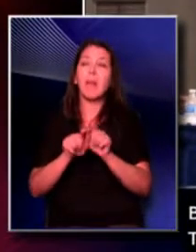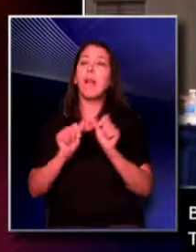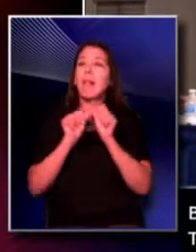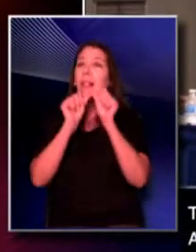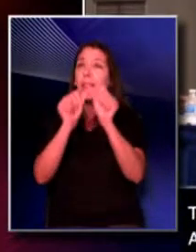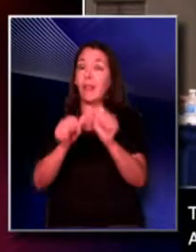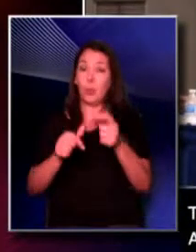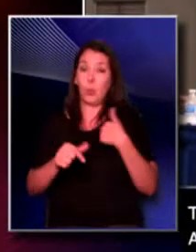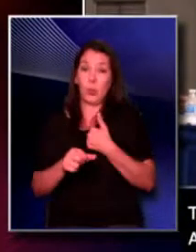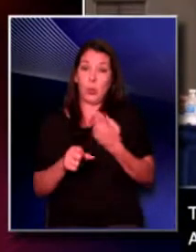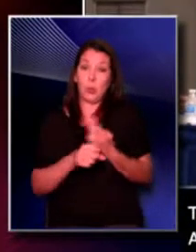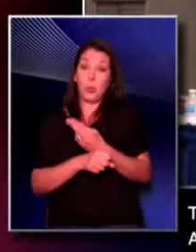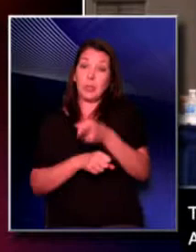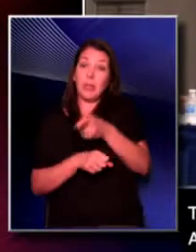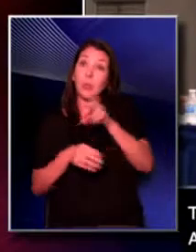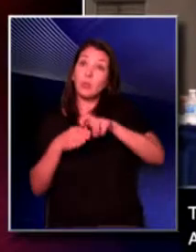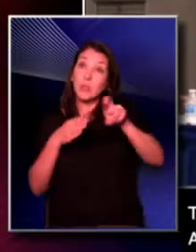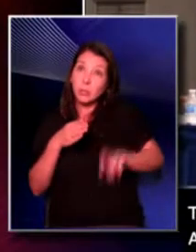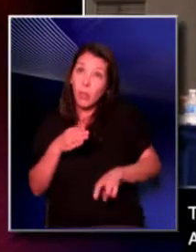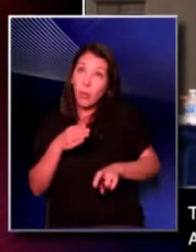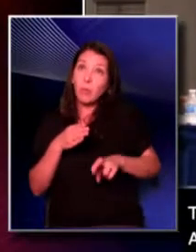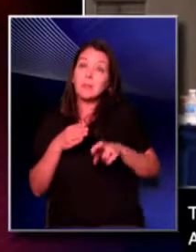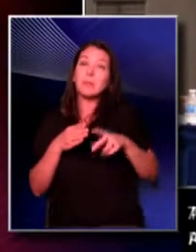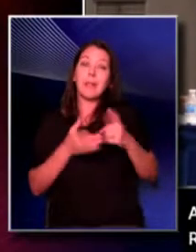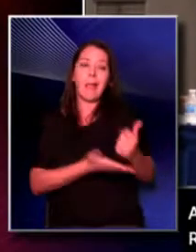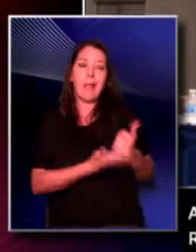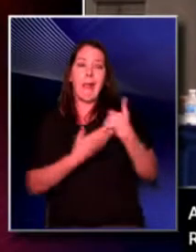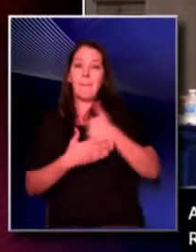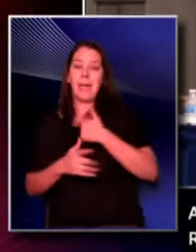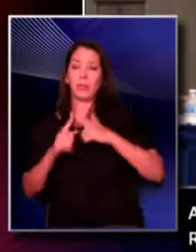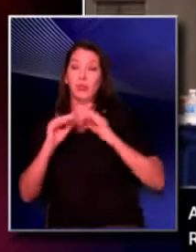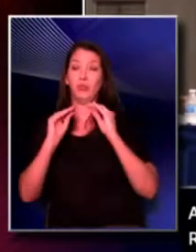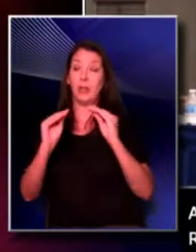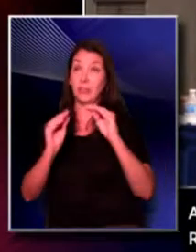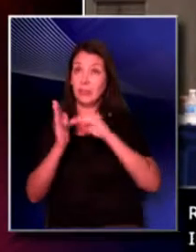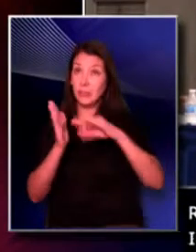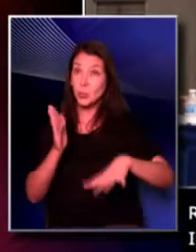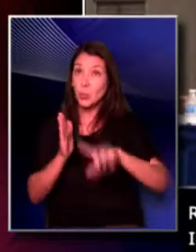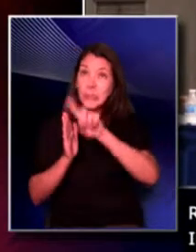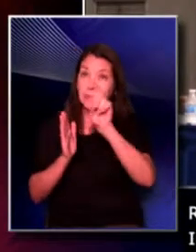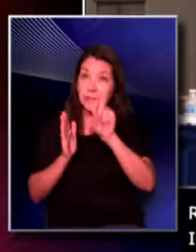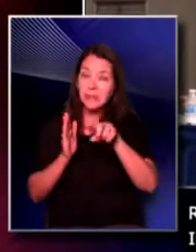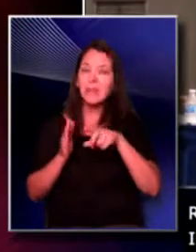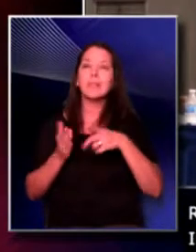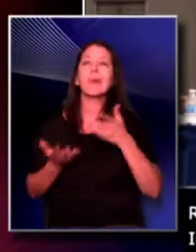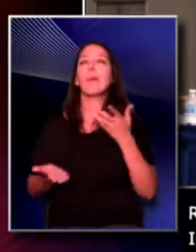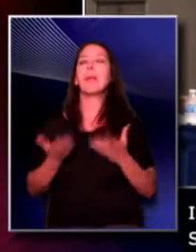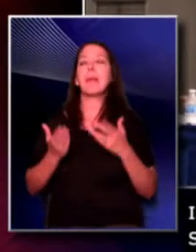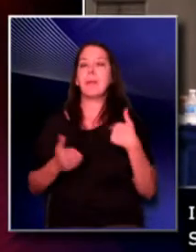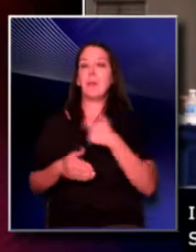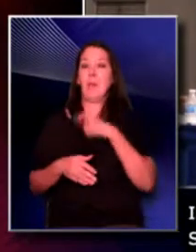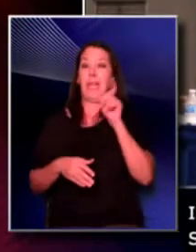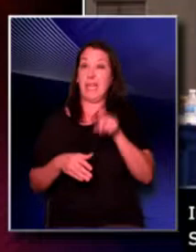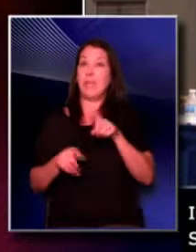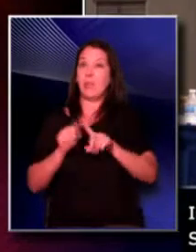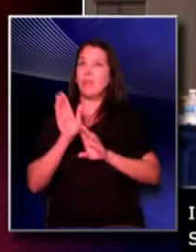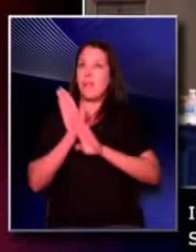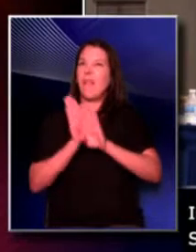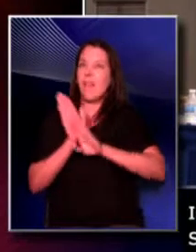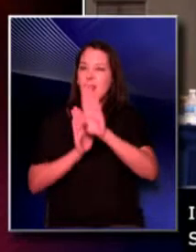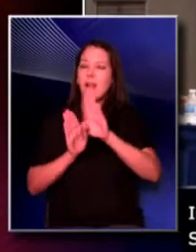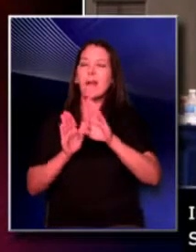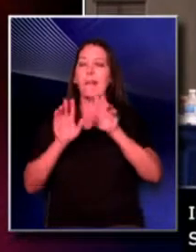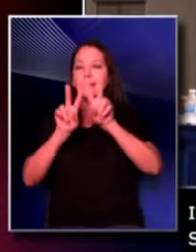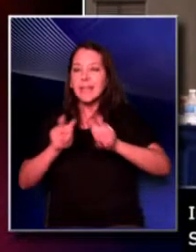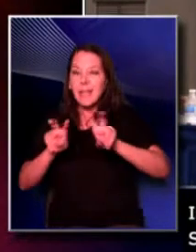the assessment results to inform our instruction? So it may be that we need to develop an